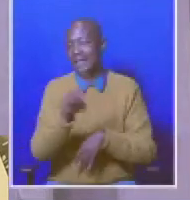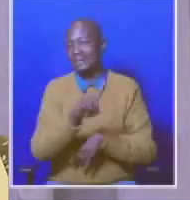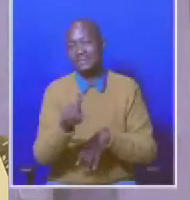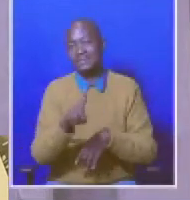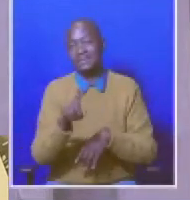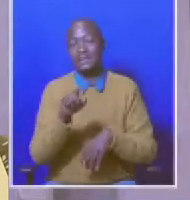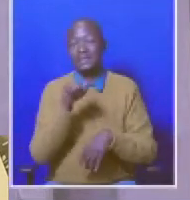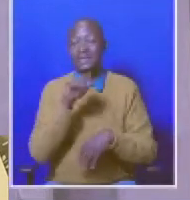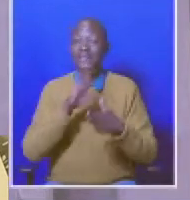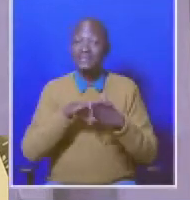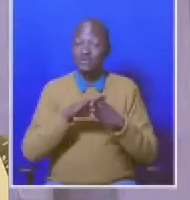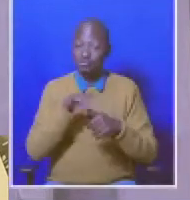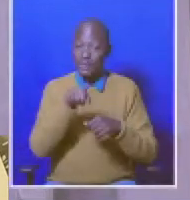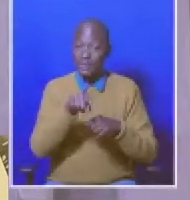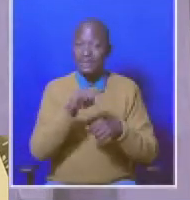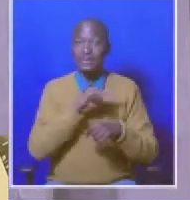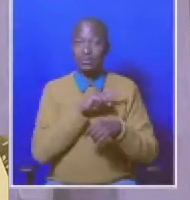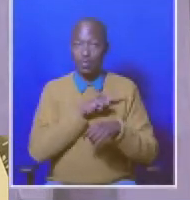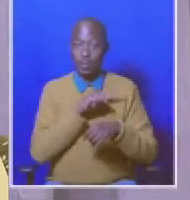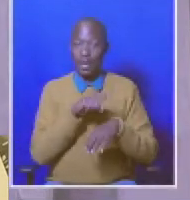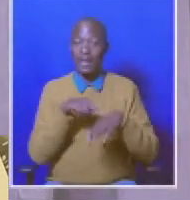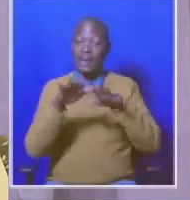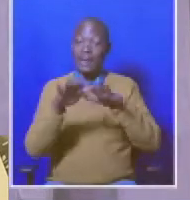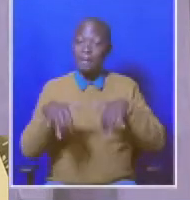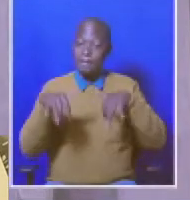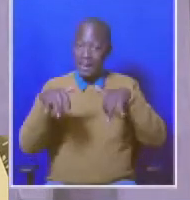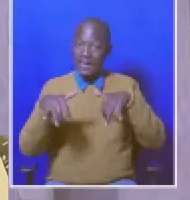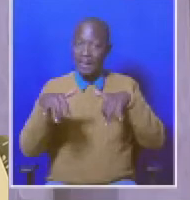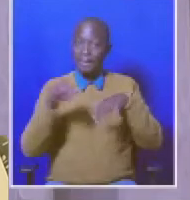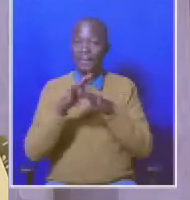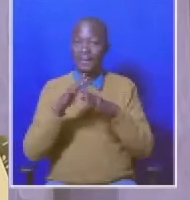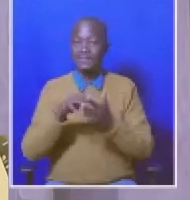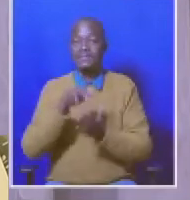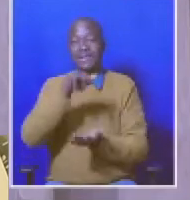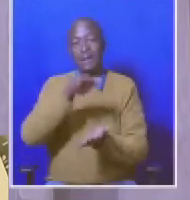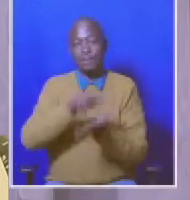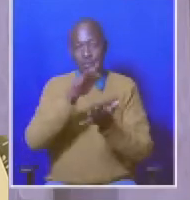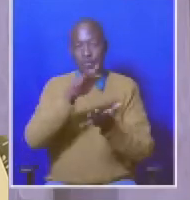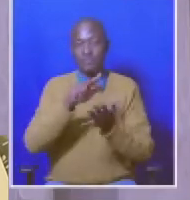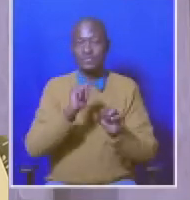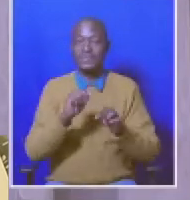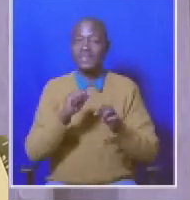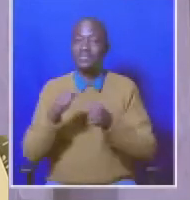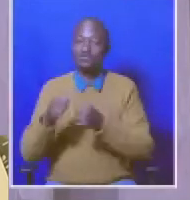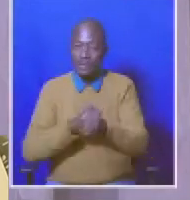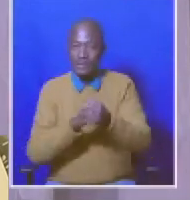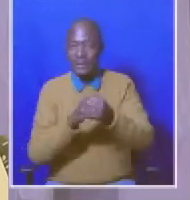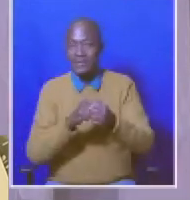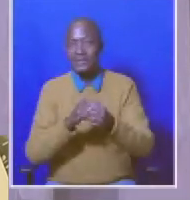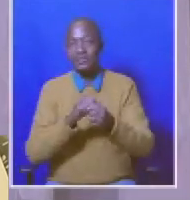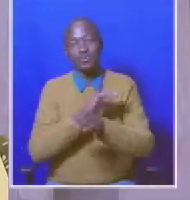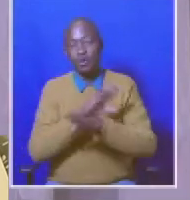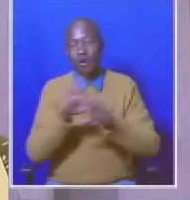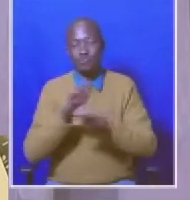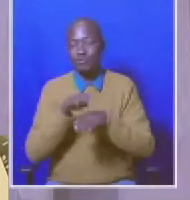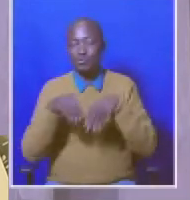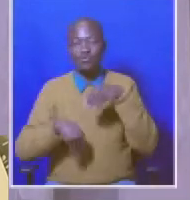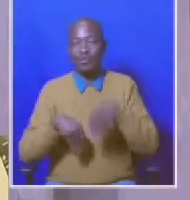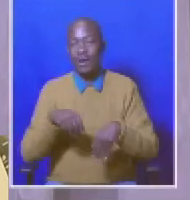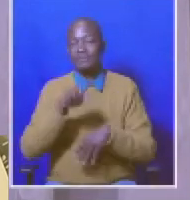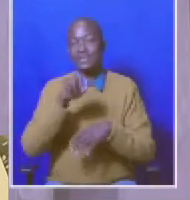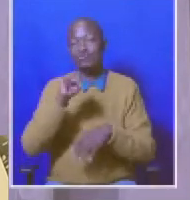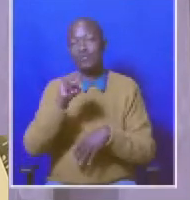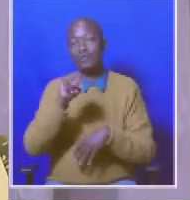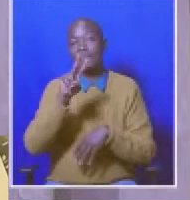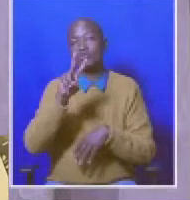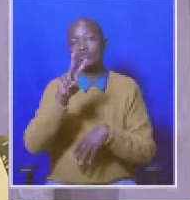this reason that Cabinet approved the National Anti-Corruption Strategy in November 2020,